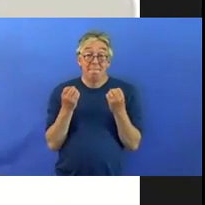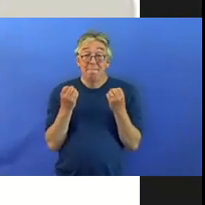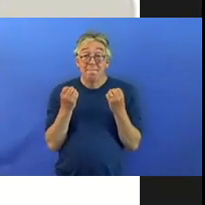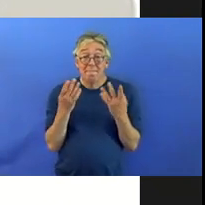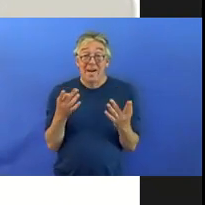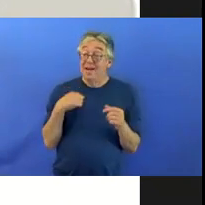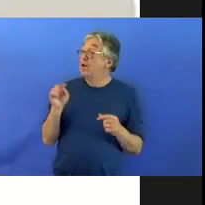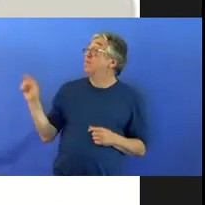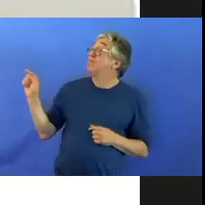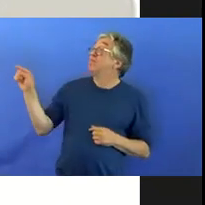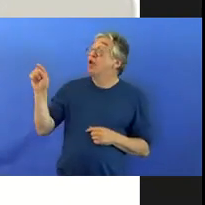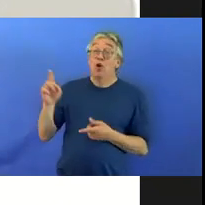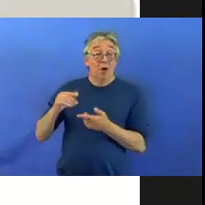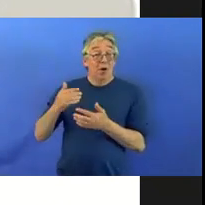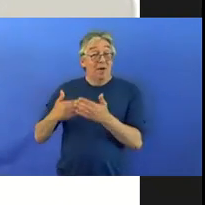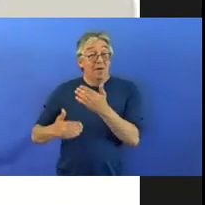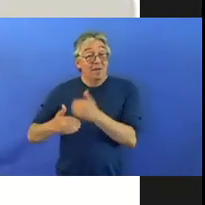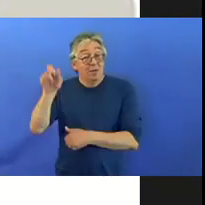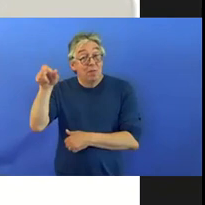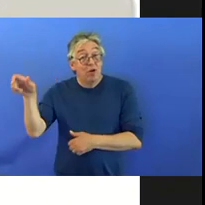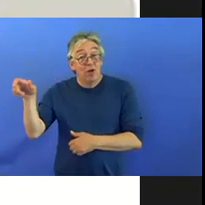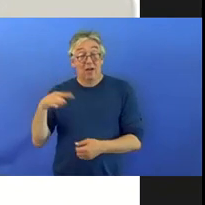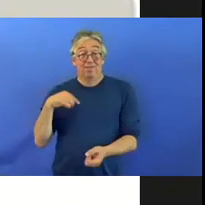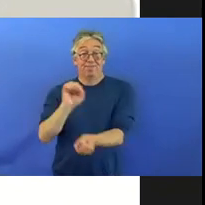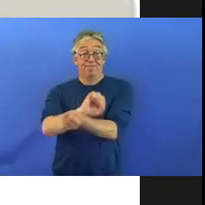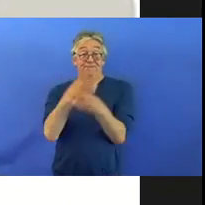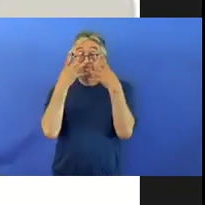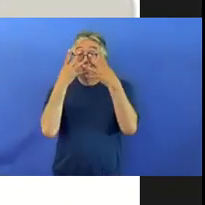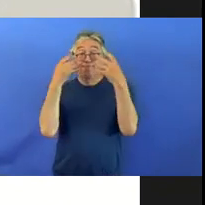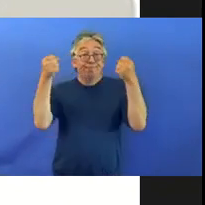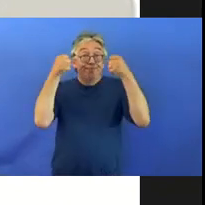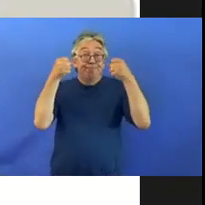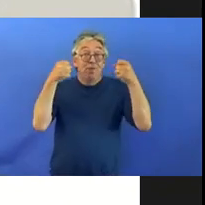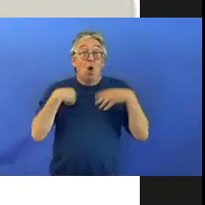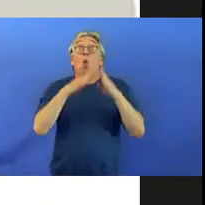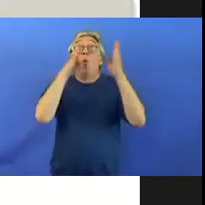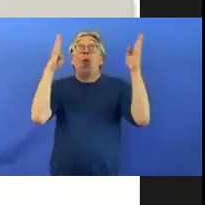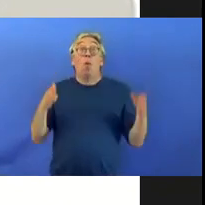we are living in we are prisoner in our own homes.